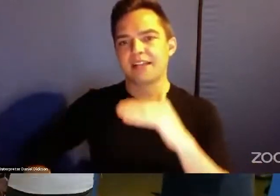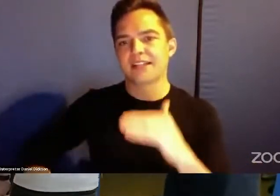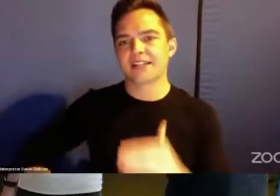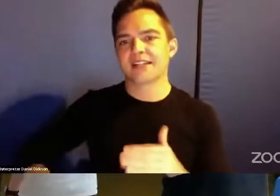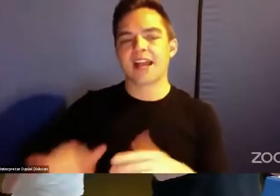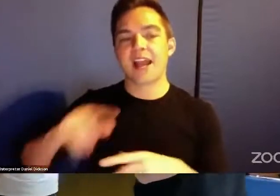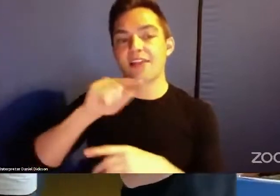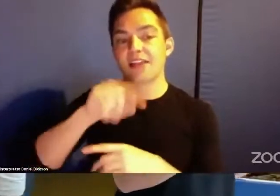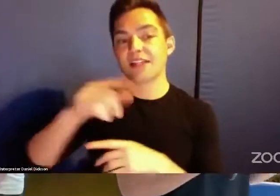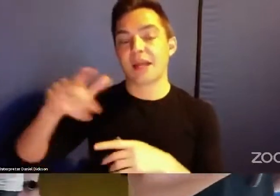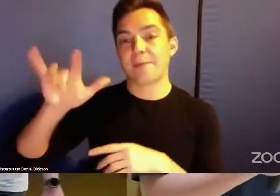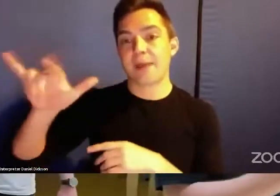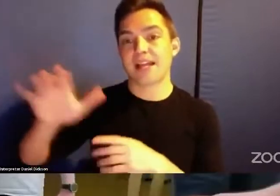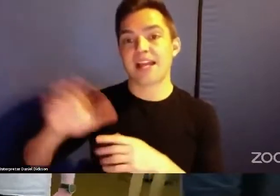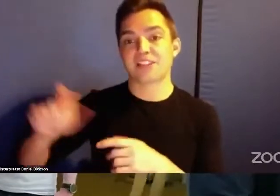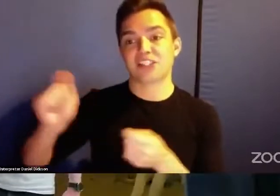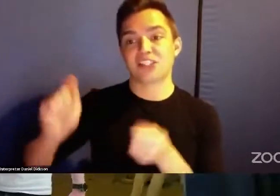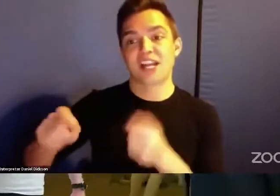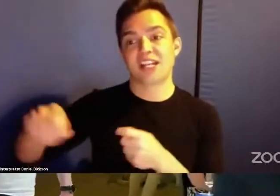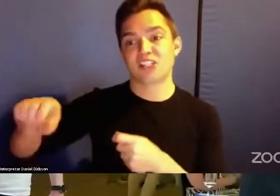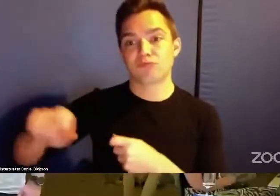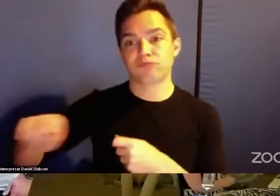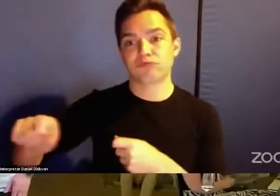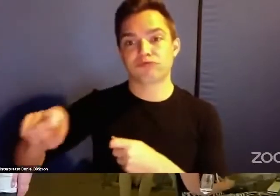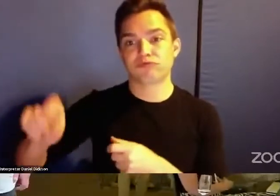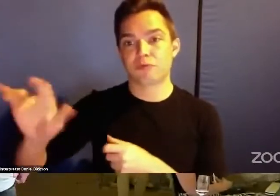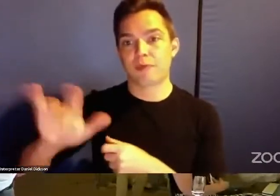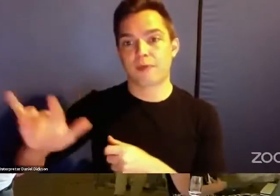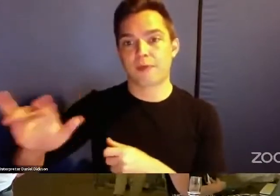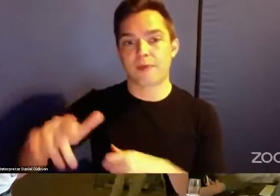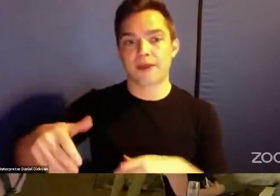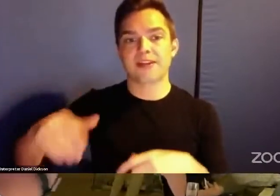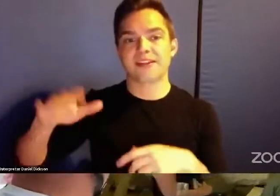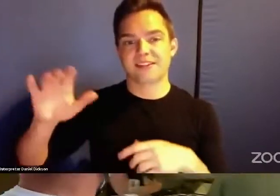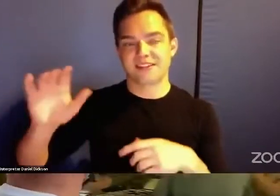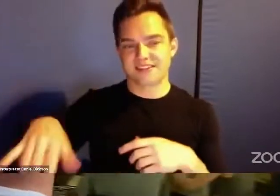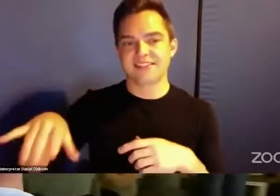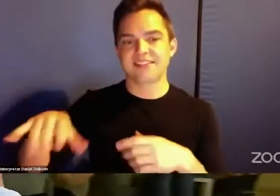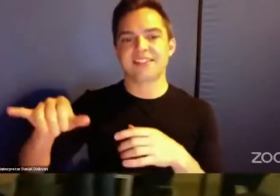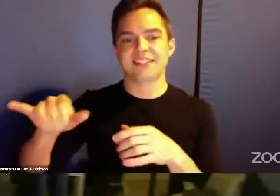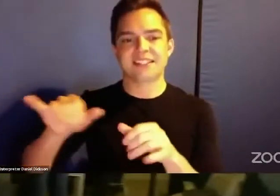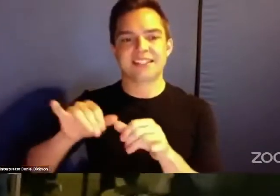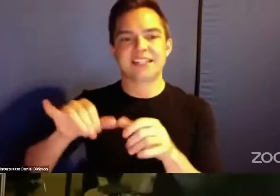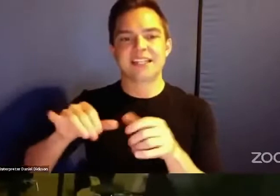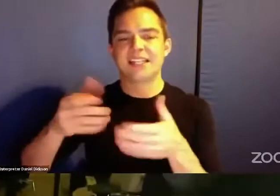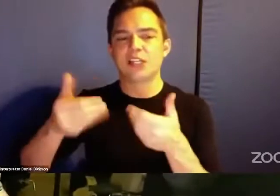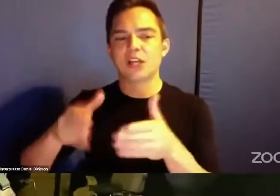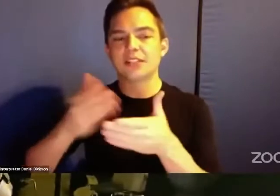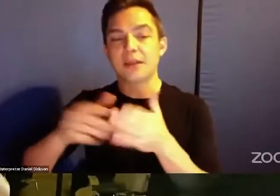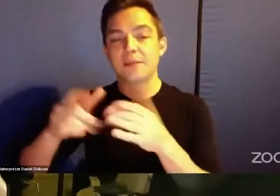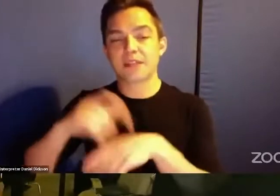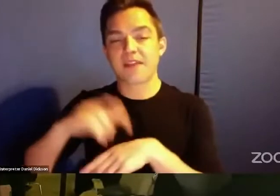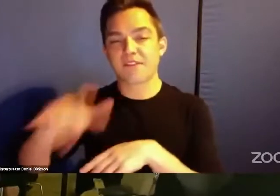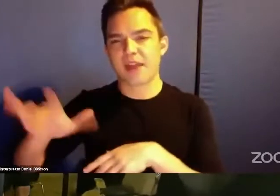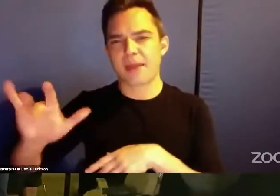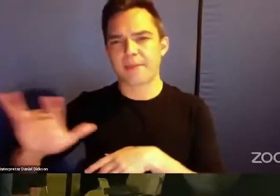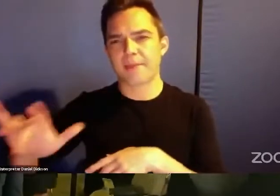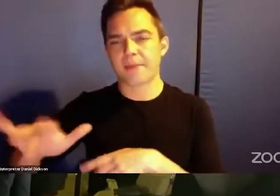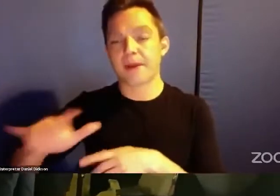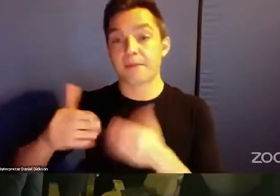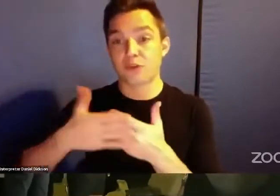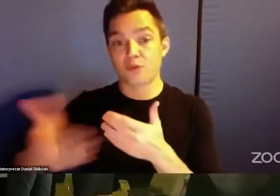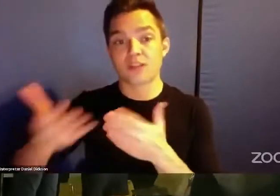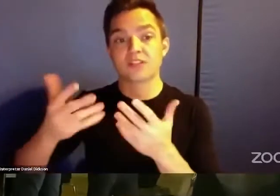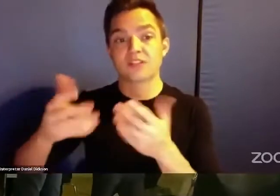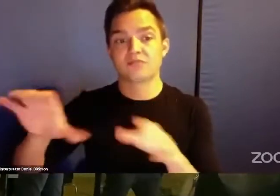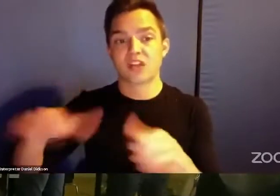times, and this is maybe also where Christian has lost some time, but the rest of the track was done very well. So the switching